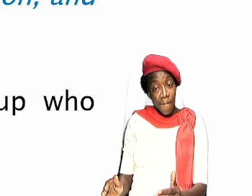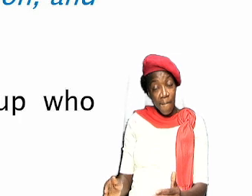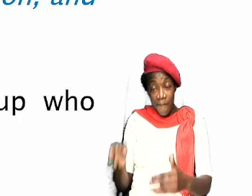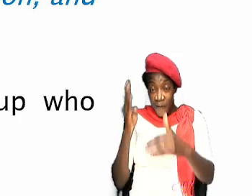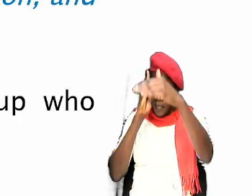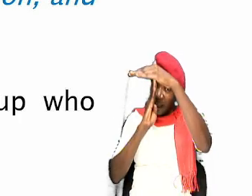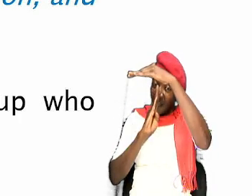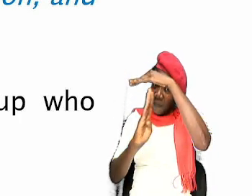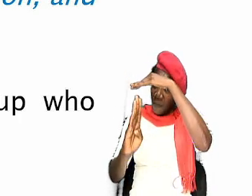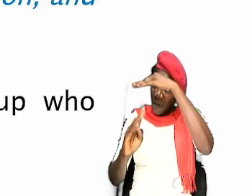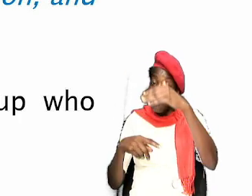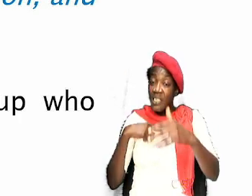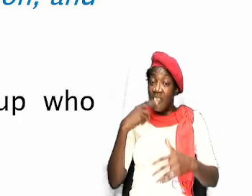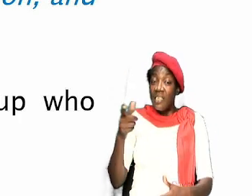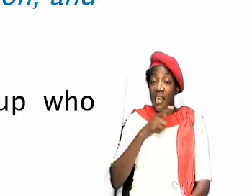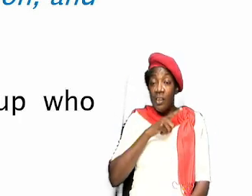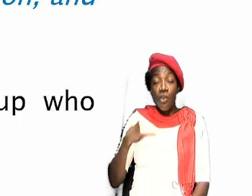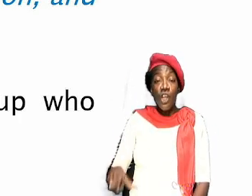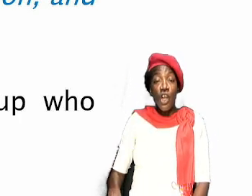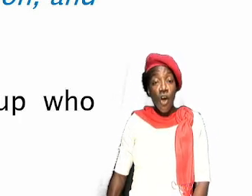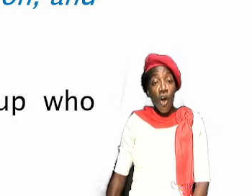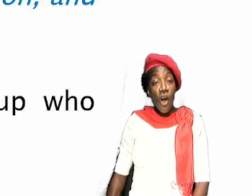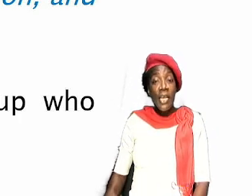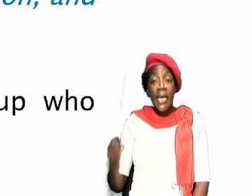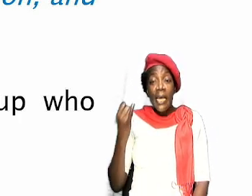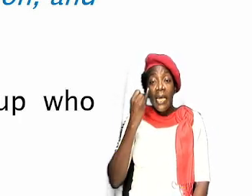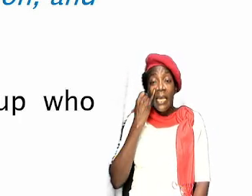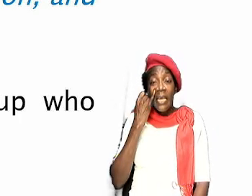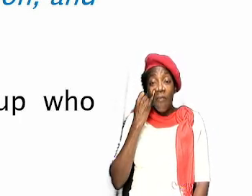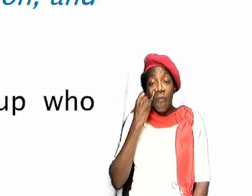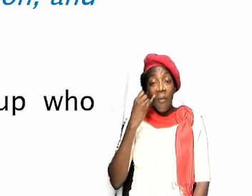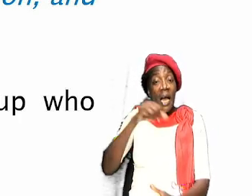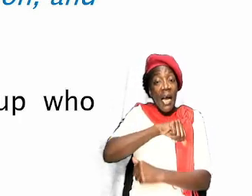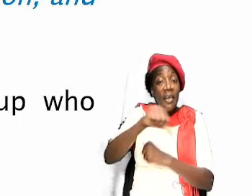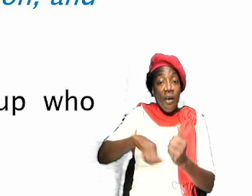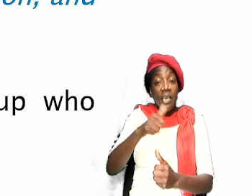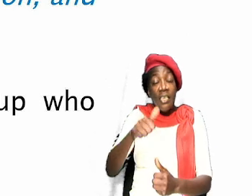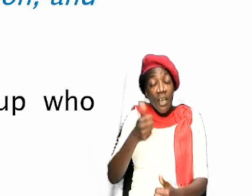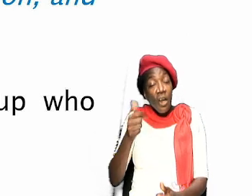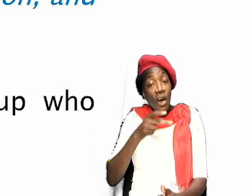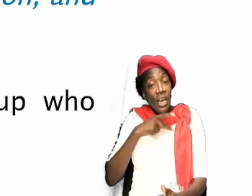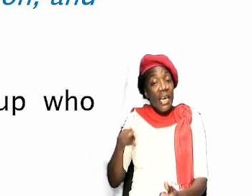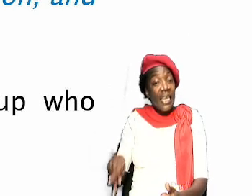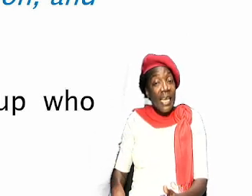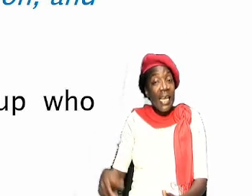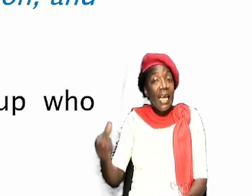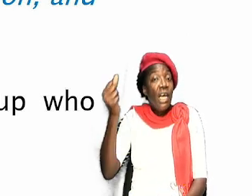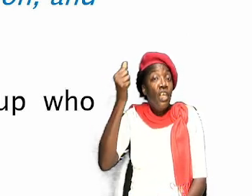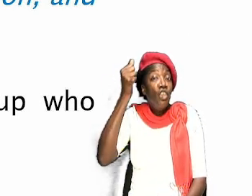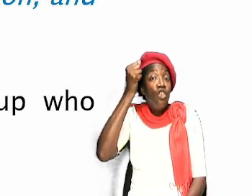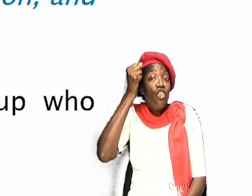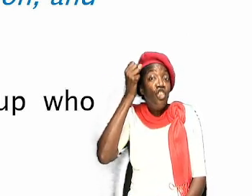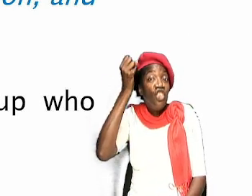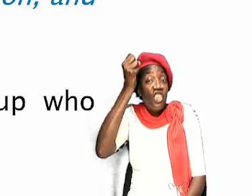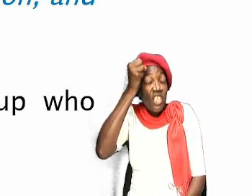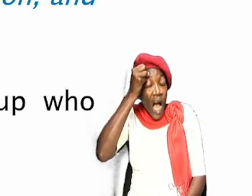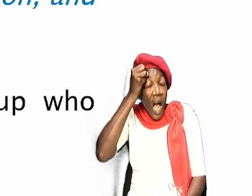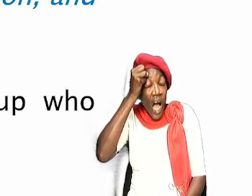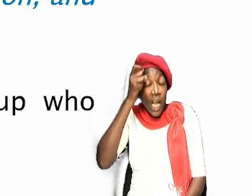the prophet said to the Lord, if I go to anoint another king, Saul will surely kill